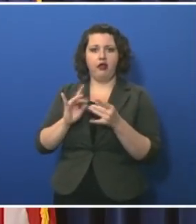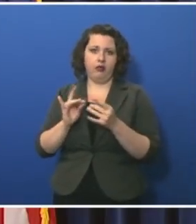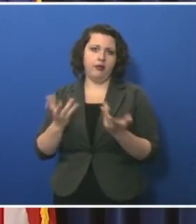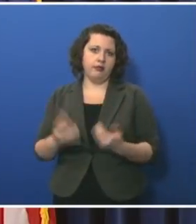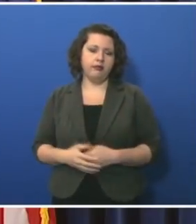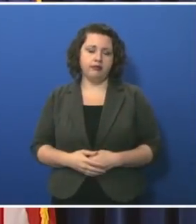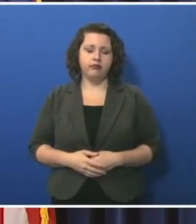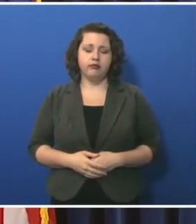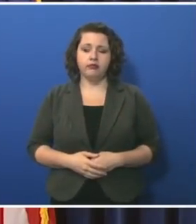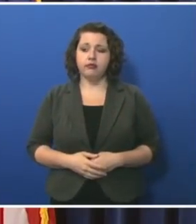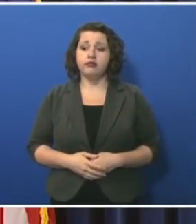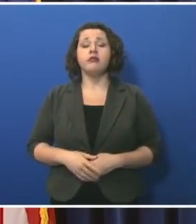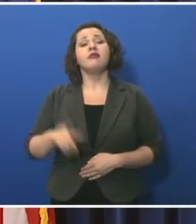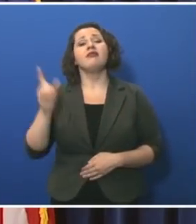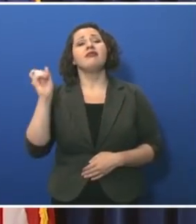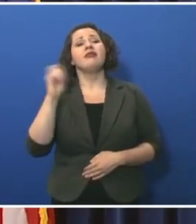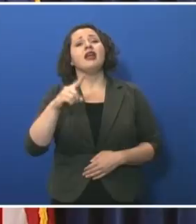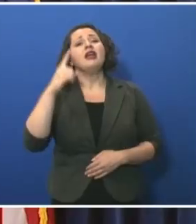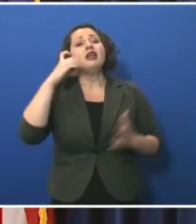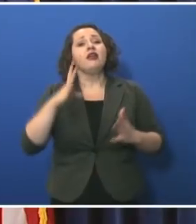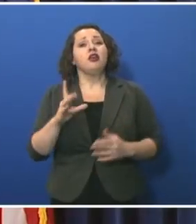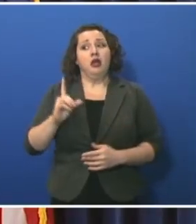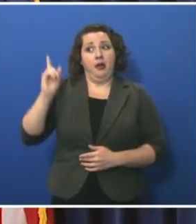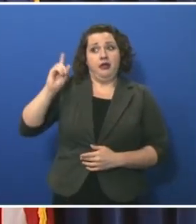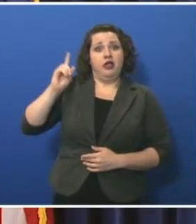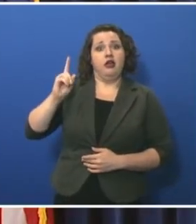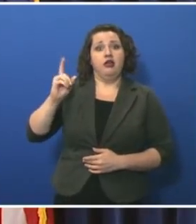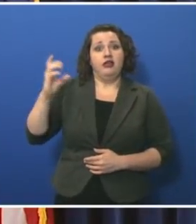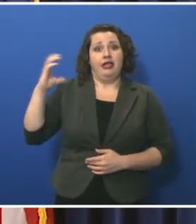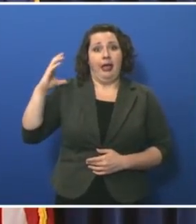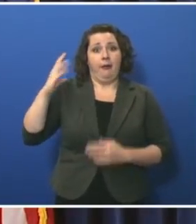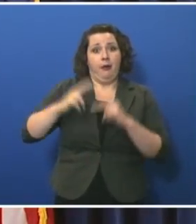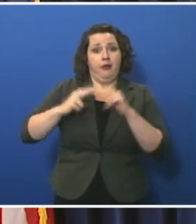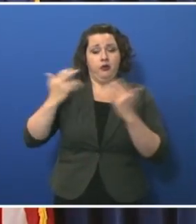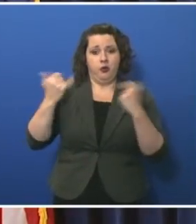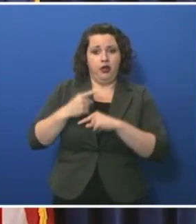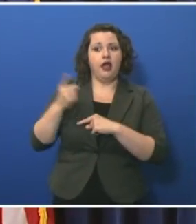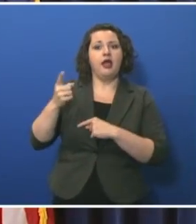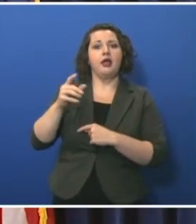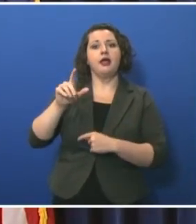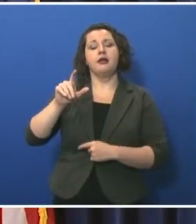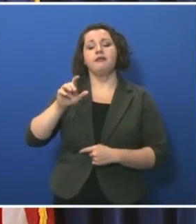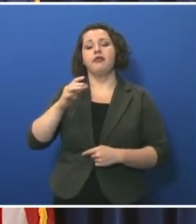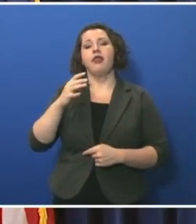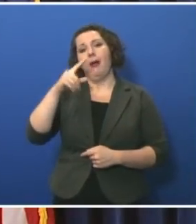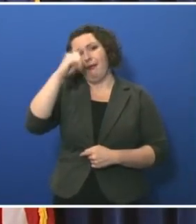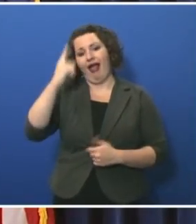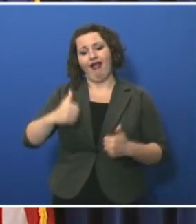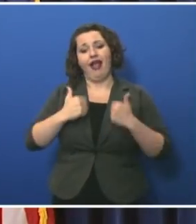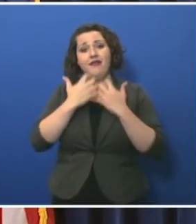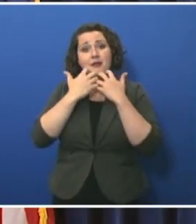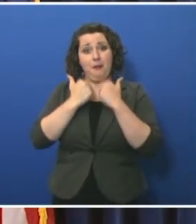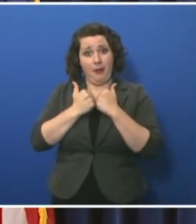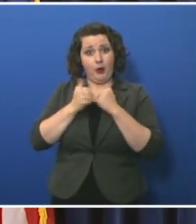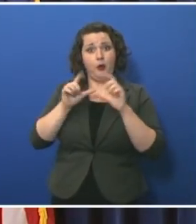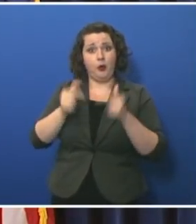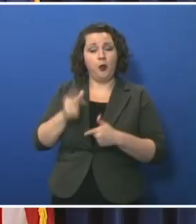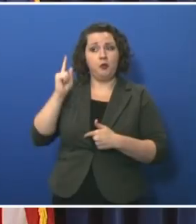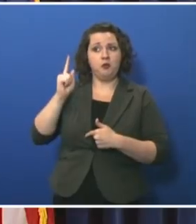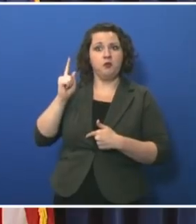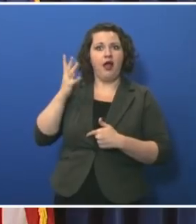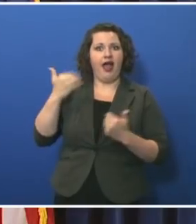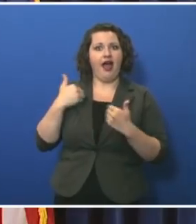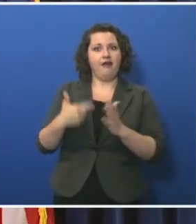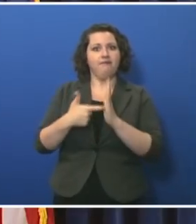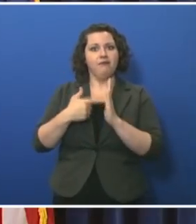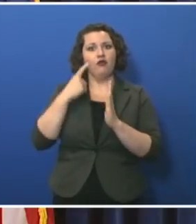forward. Governor, upstairs in the Capitol today, there are members of Black Lives Matter who have some demands for the legislature.